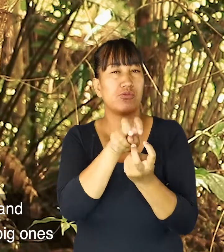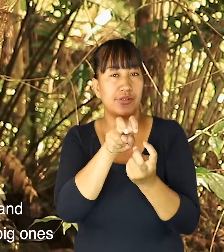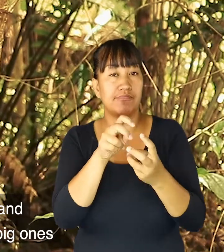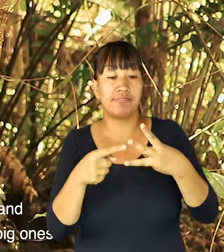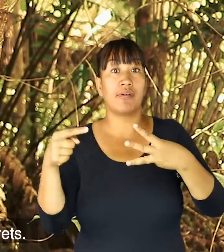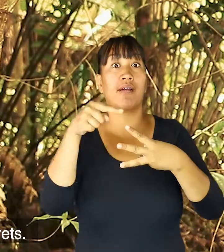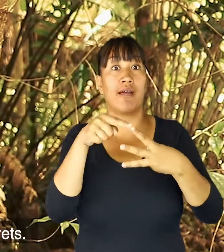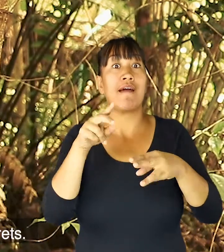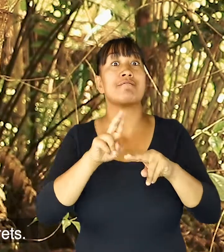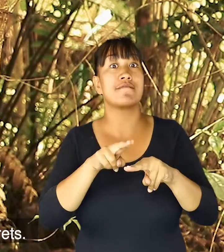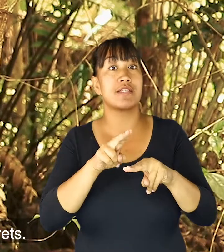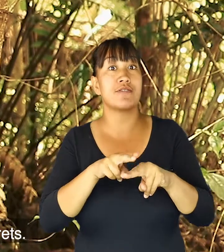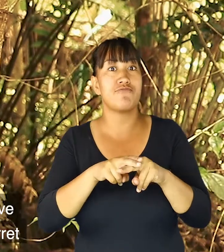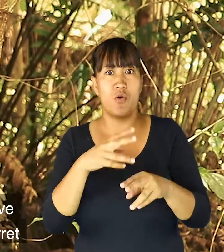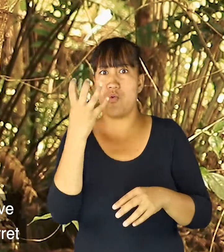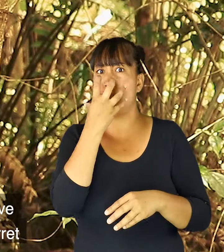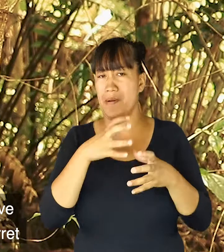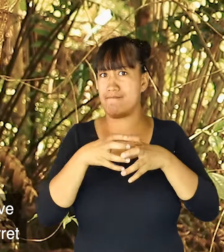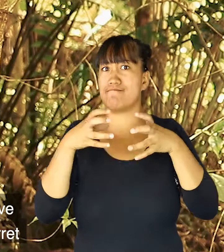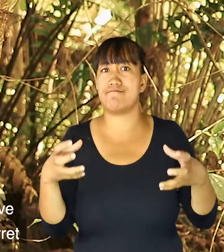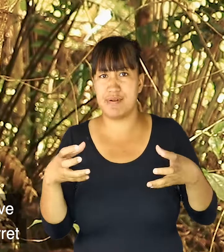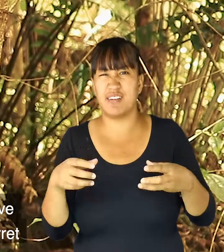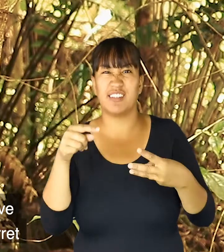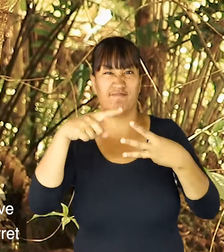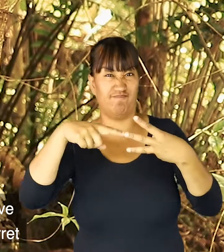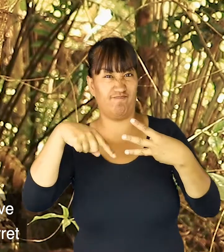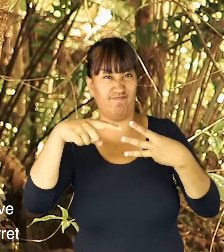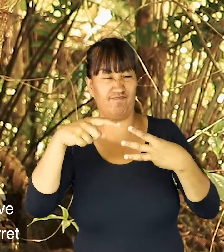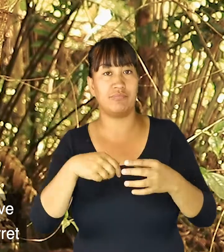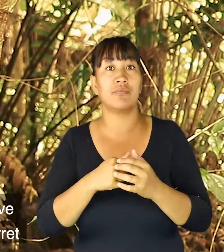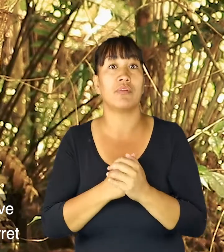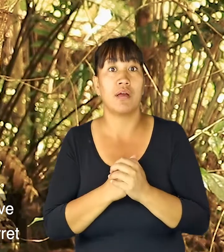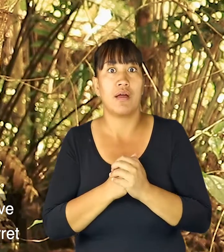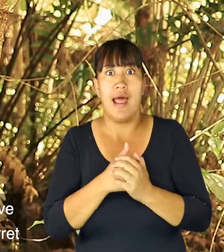then you've got the big ones, which are the ferrets. Thankfully we don't have an